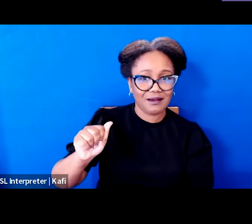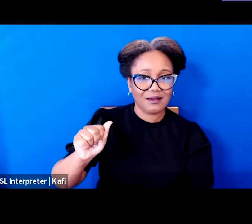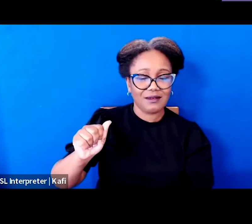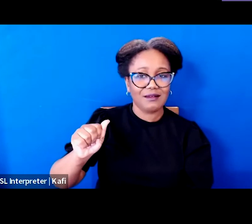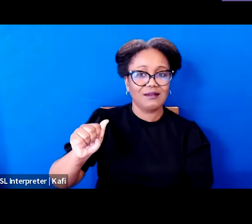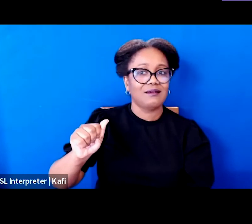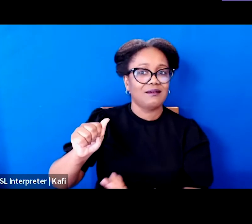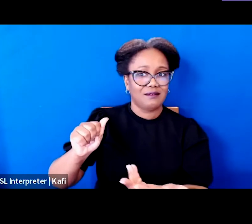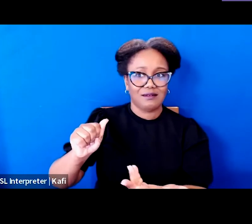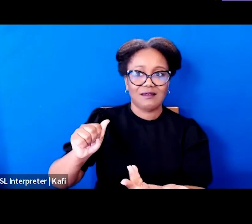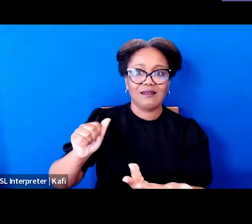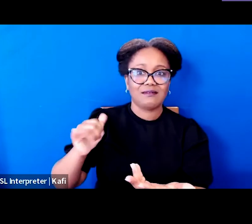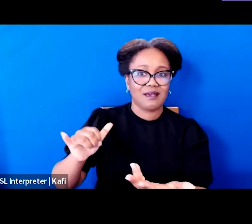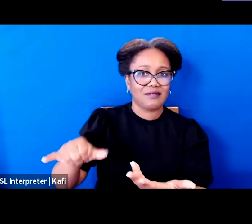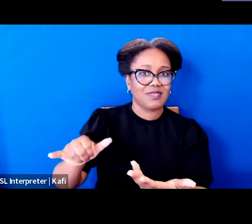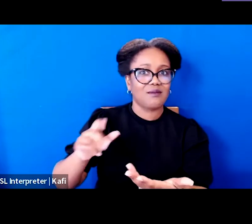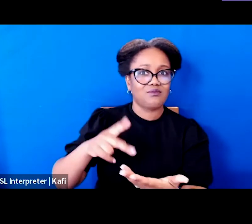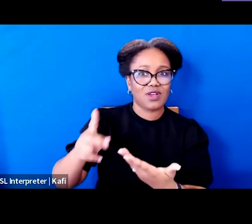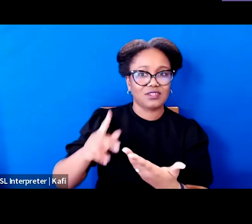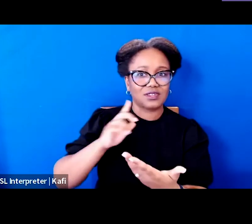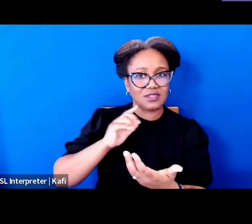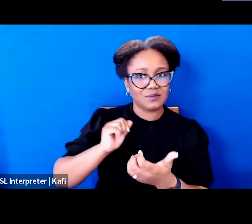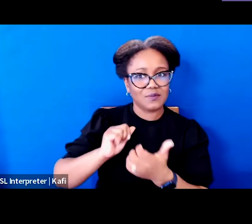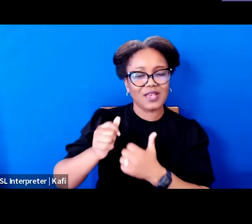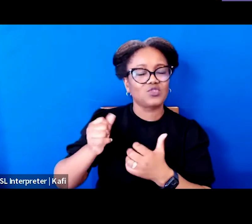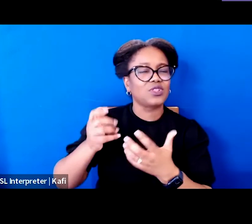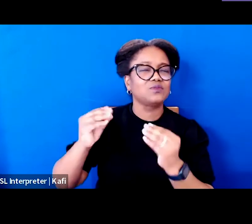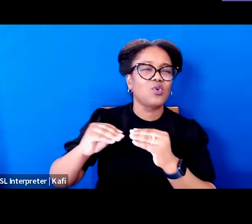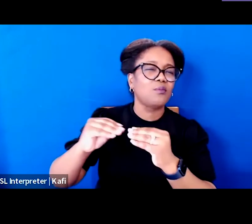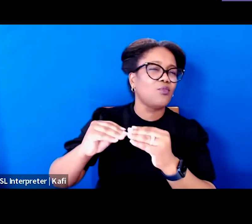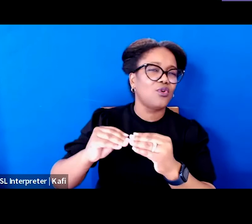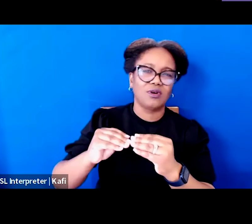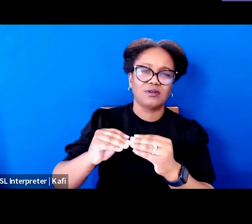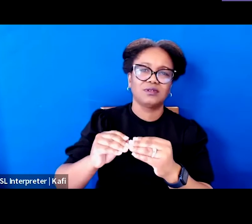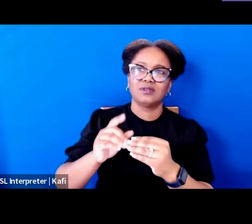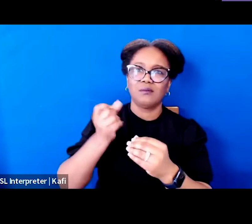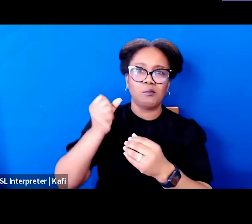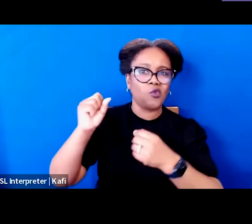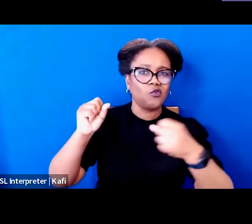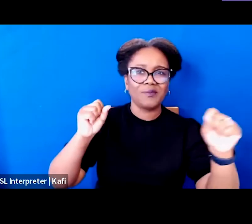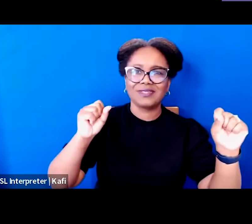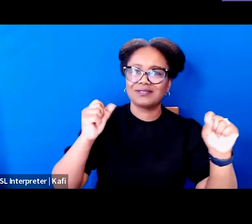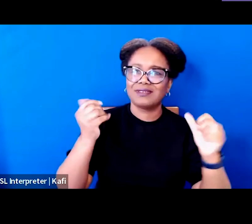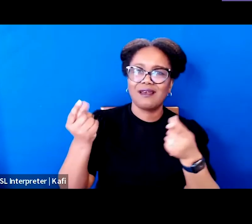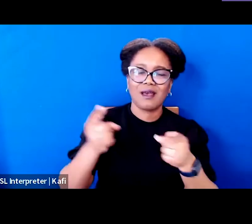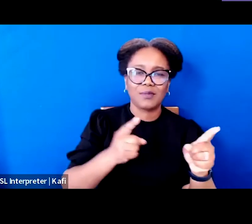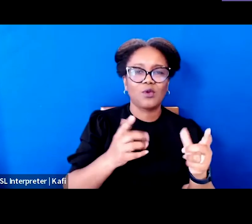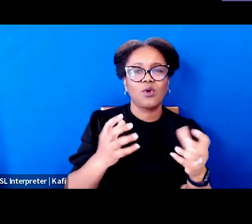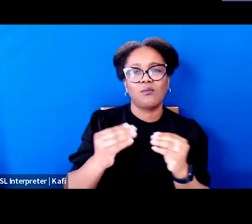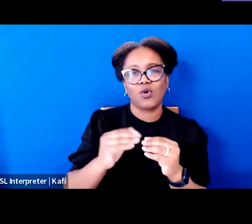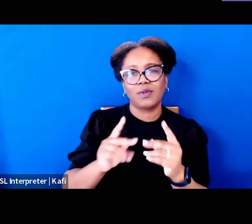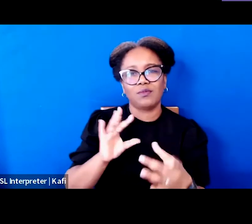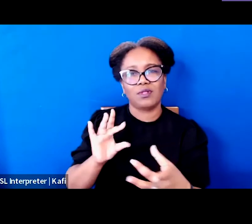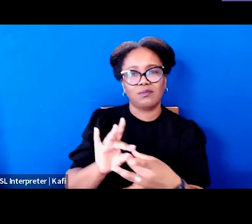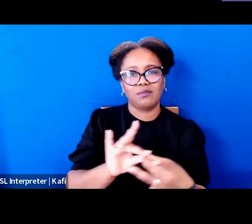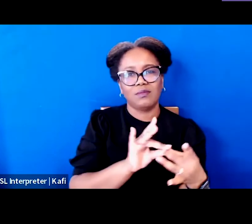movements happening, and it would be just so great to see more people plug in, because we need people. We're going up against